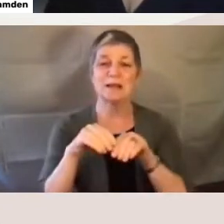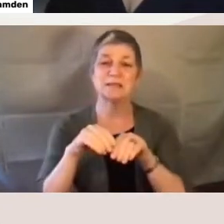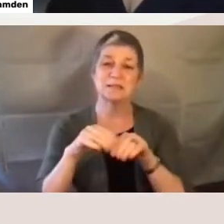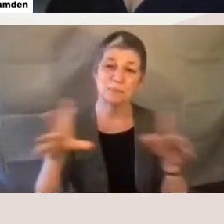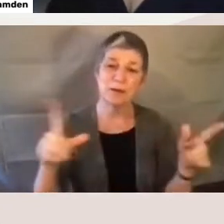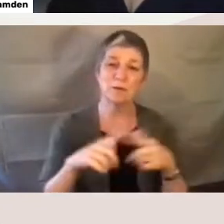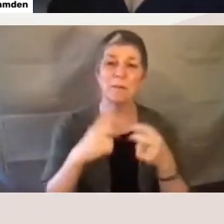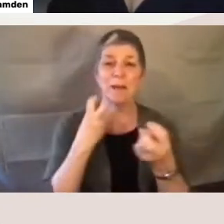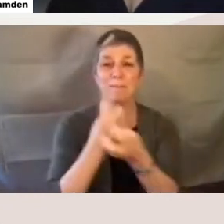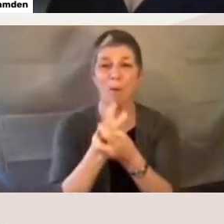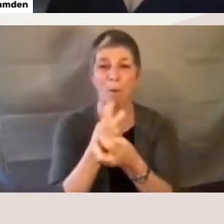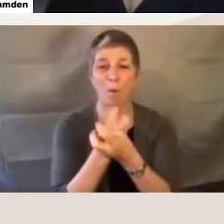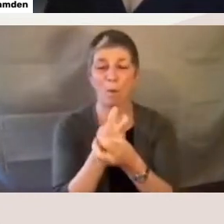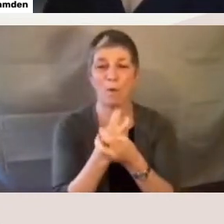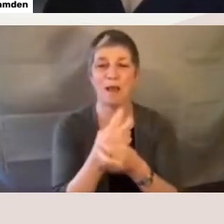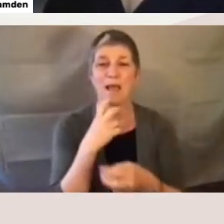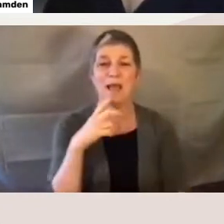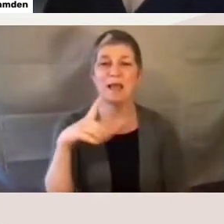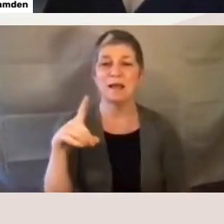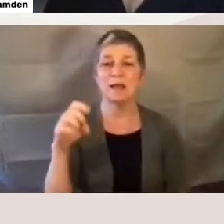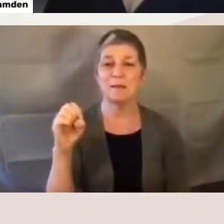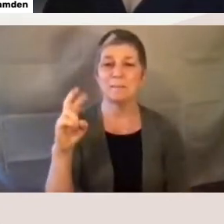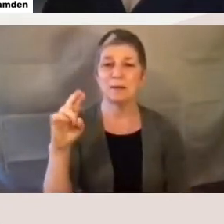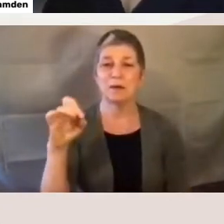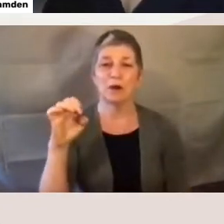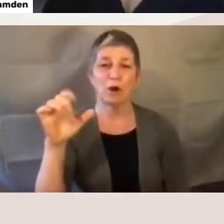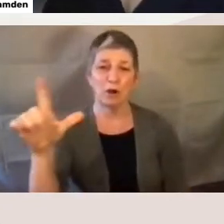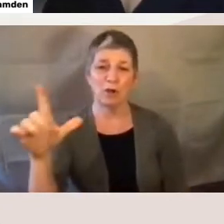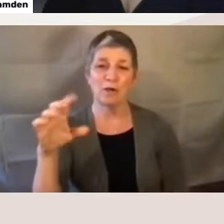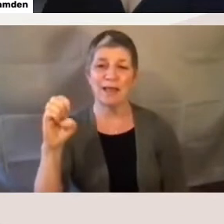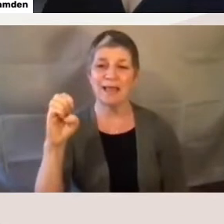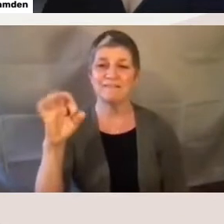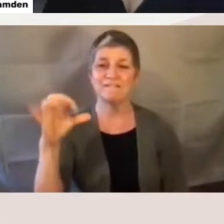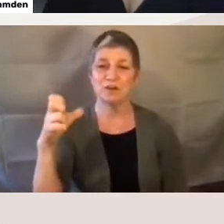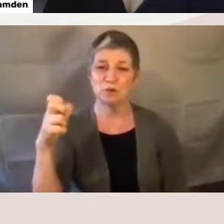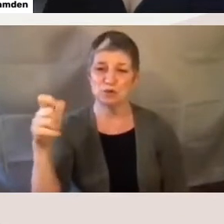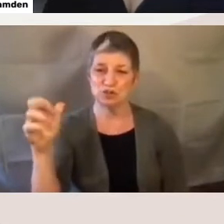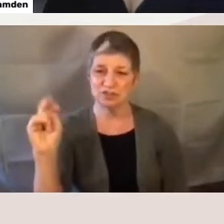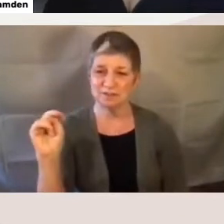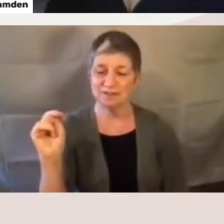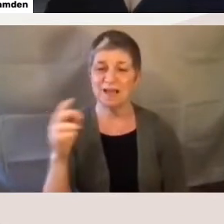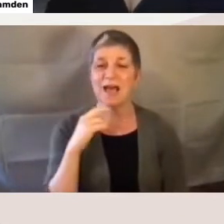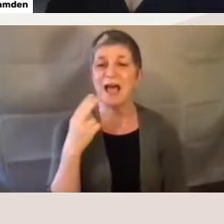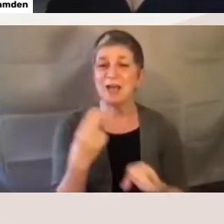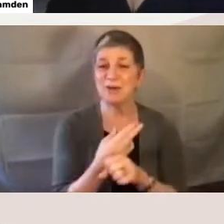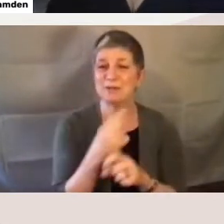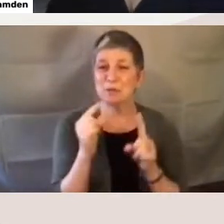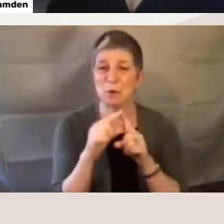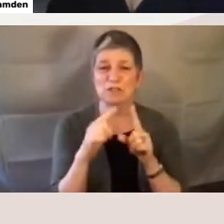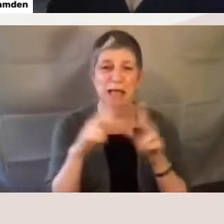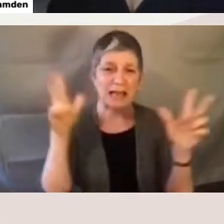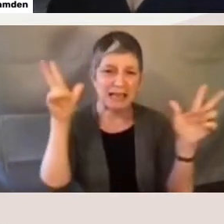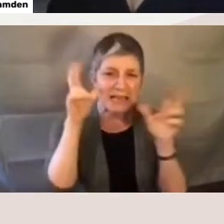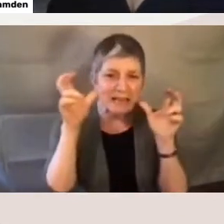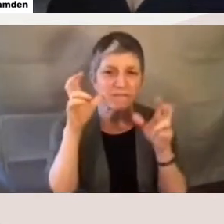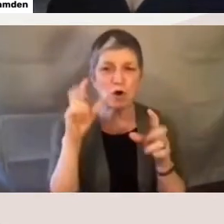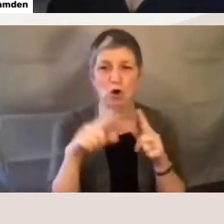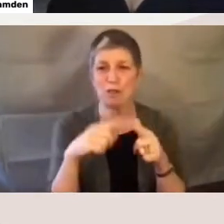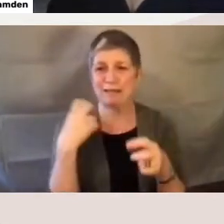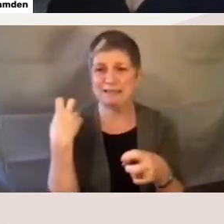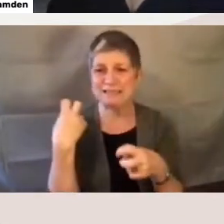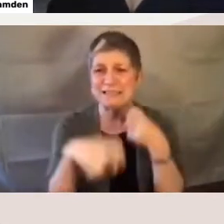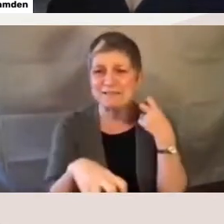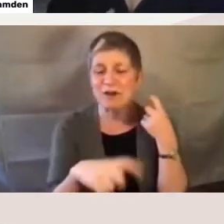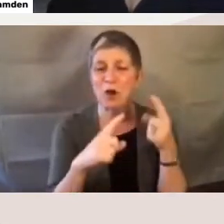bones, and a pericardial effusion, and he used the words like evil and difficult